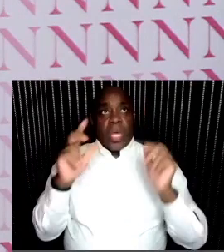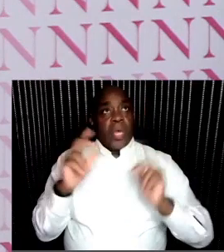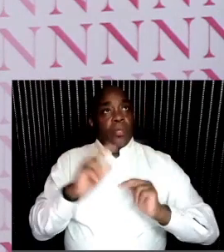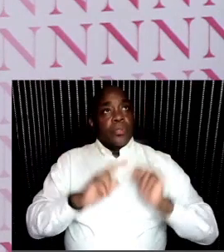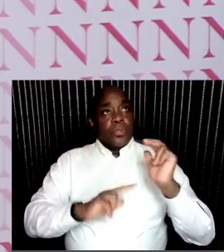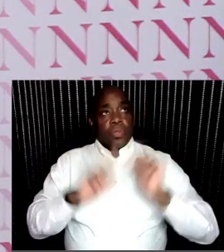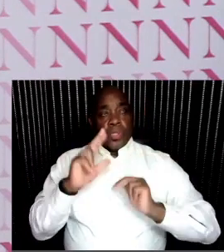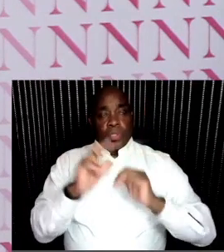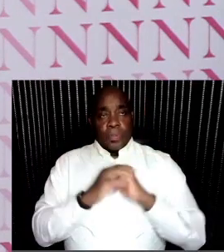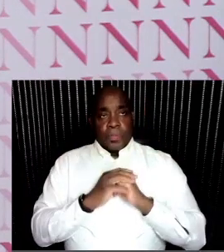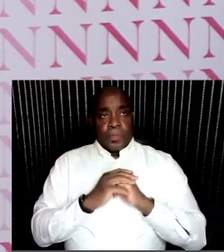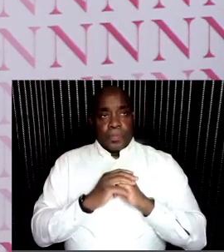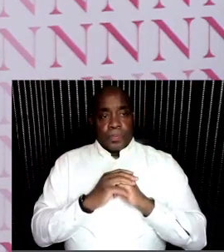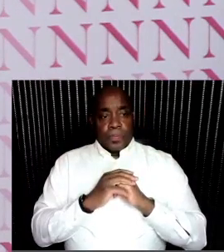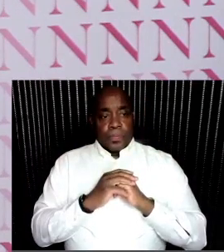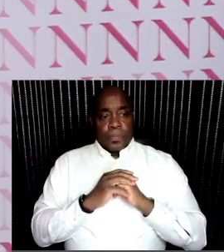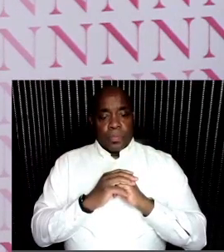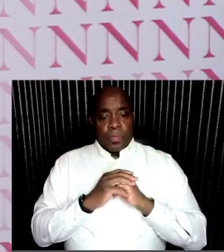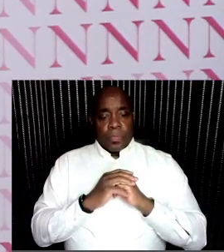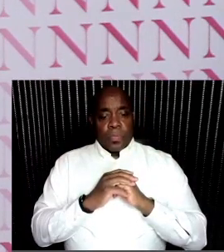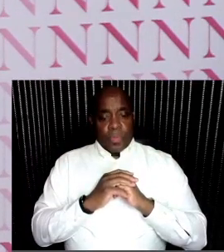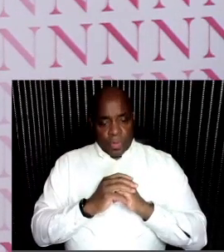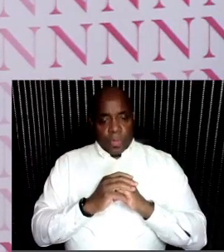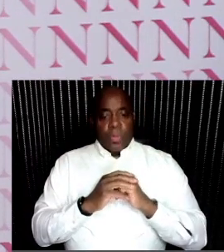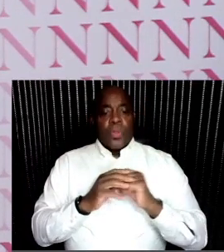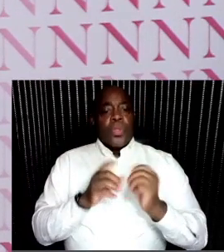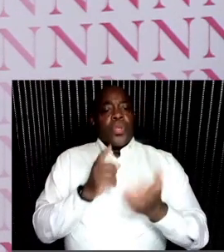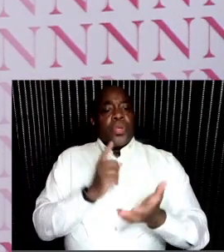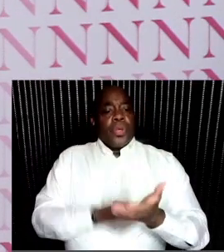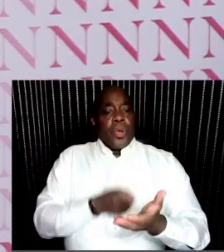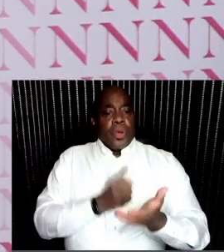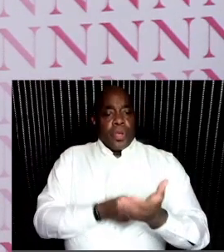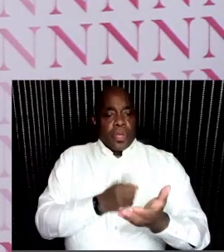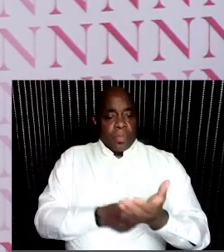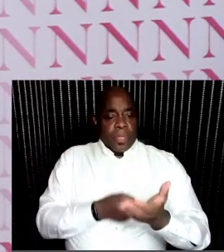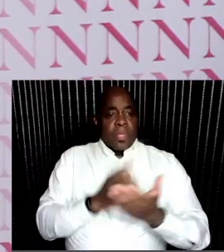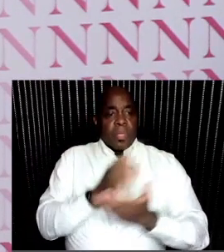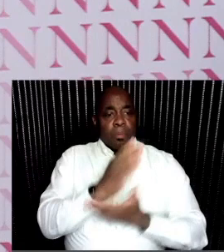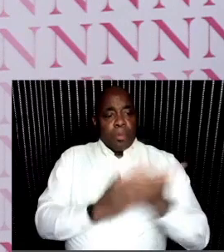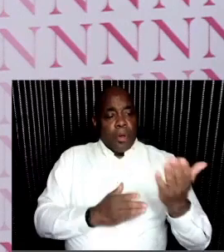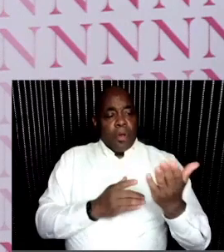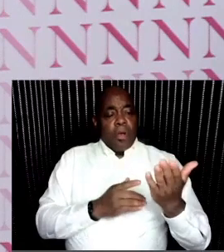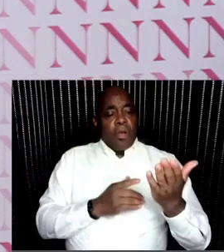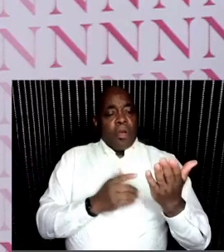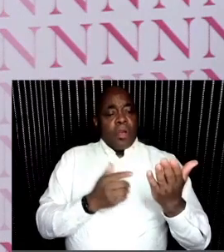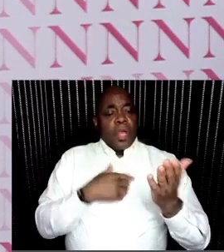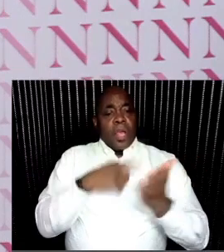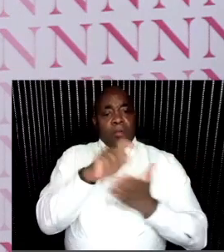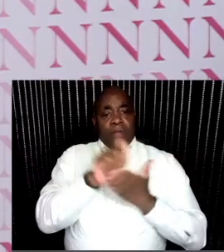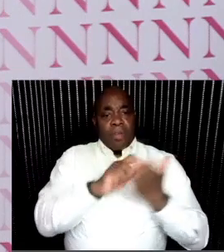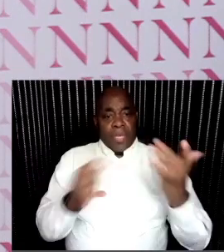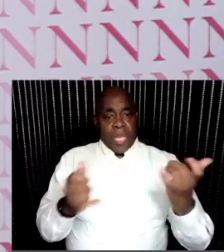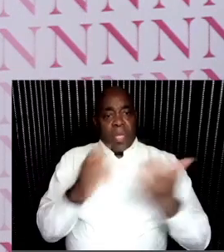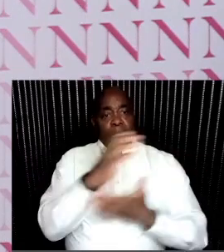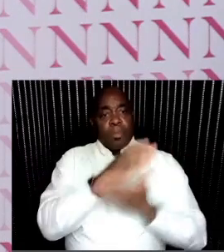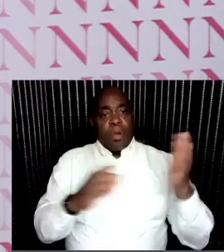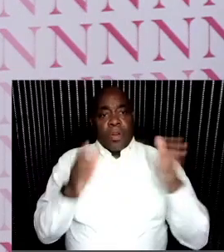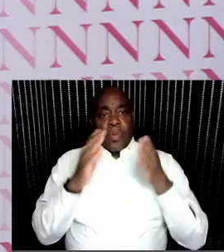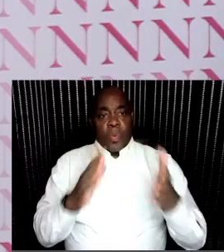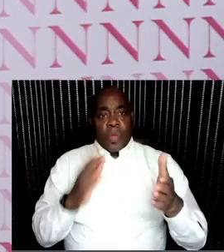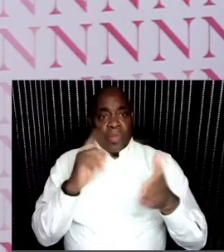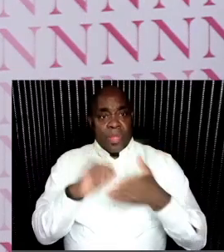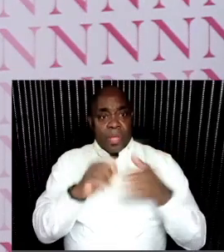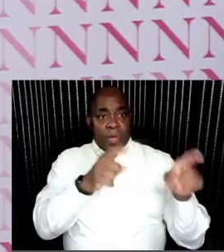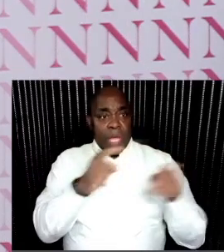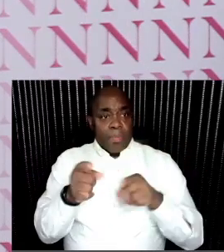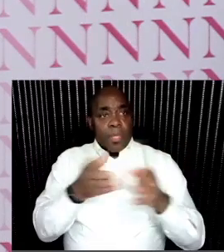Because I want to make the argument in a piece that I'm working on right now that part of the way that they do that is through data, that they're